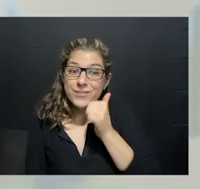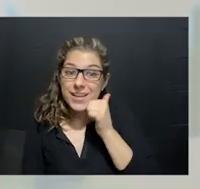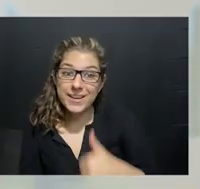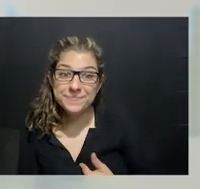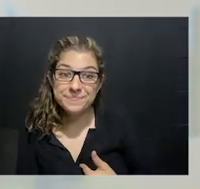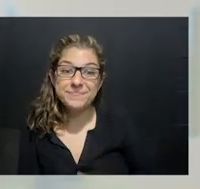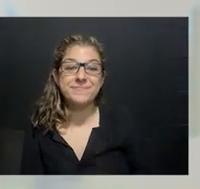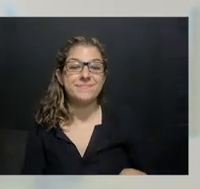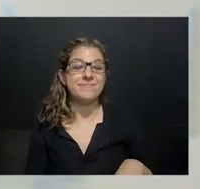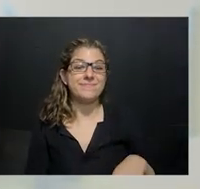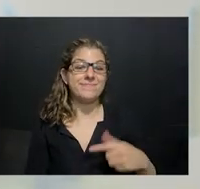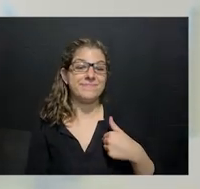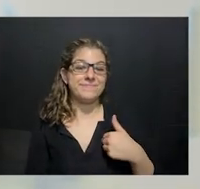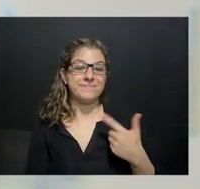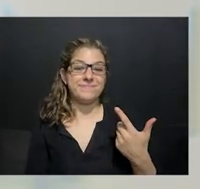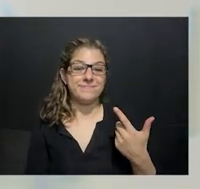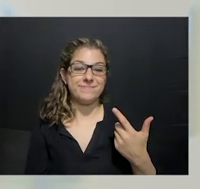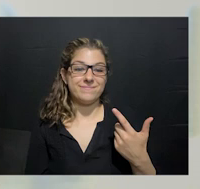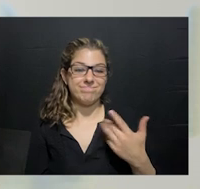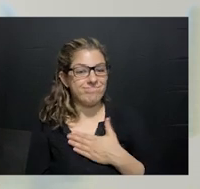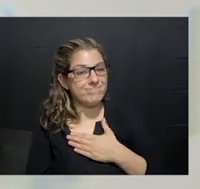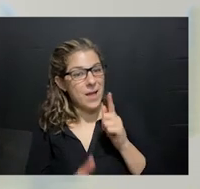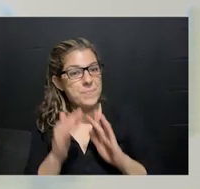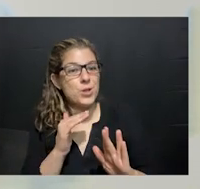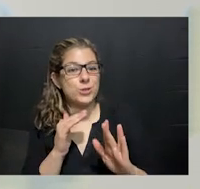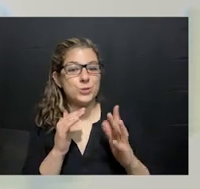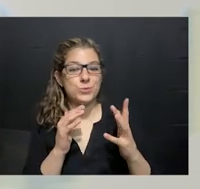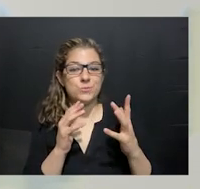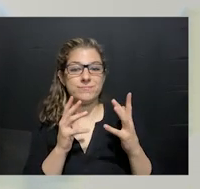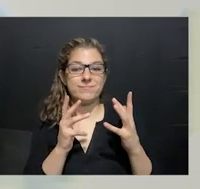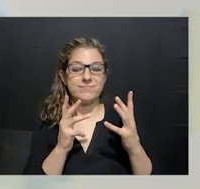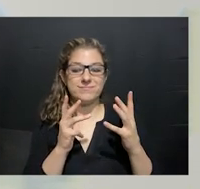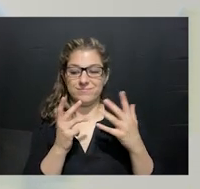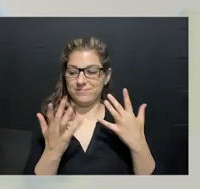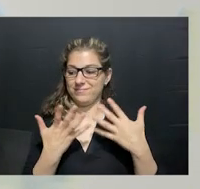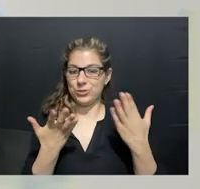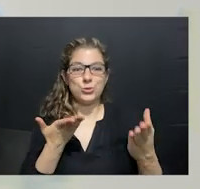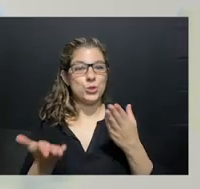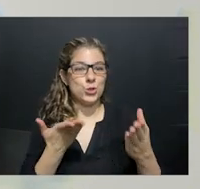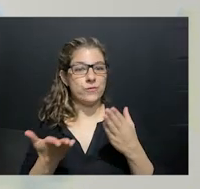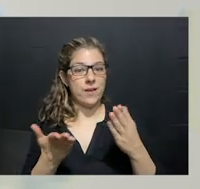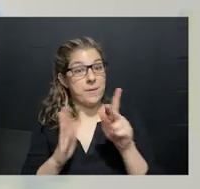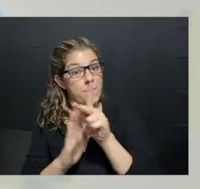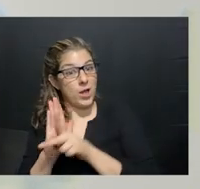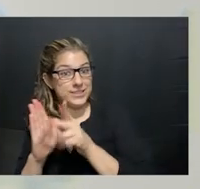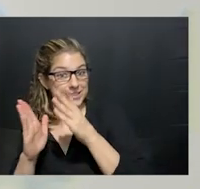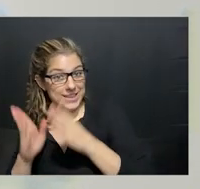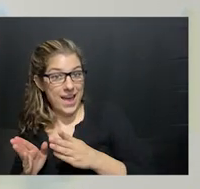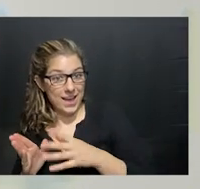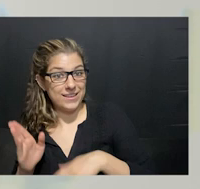day and makes me incredibly humble to be able to serve on the policy